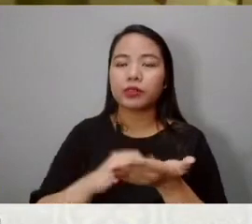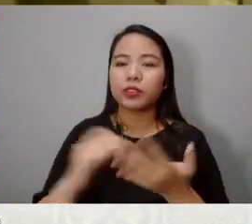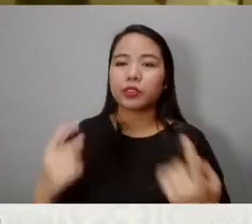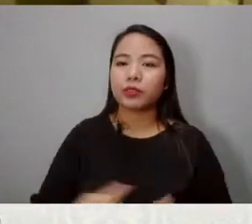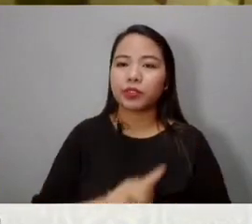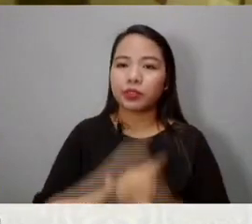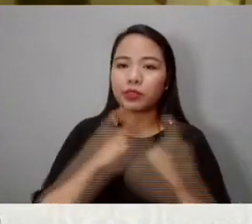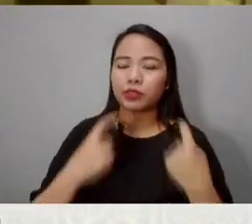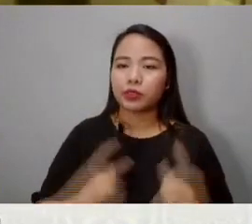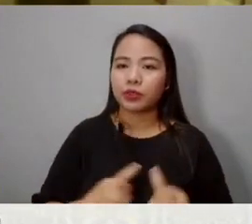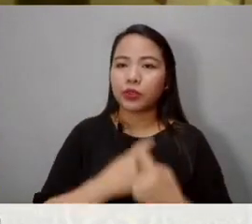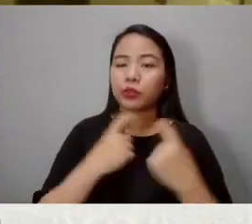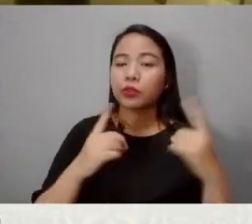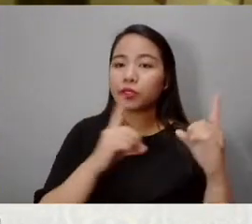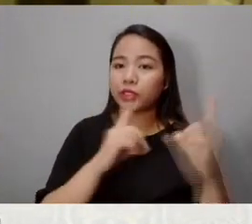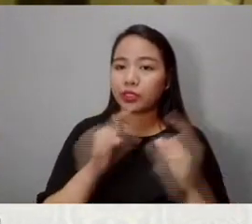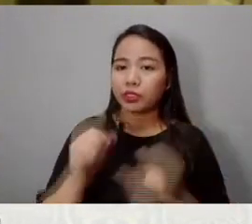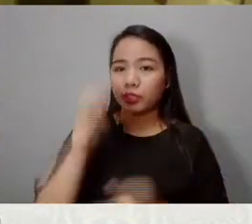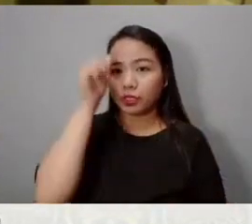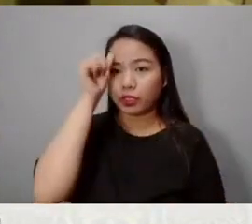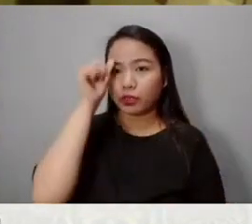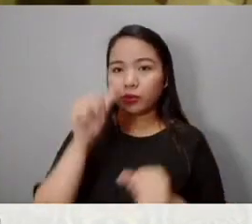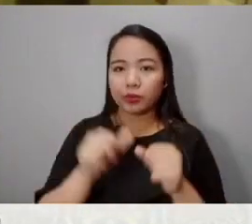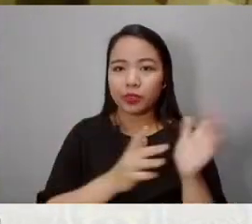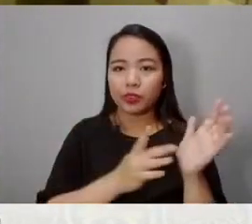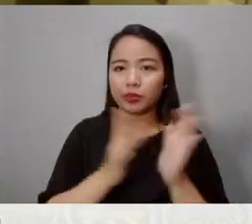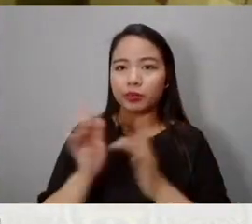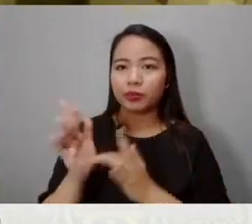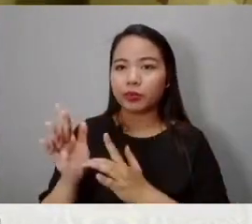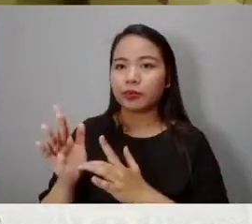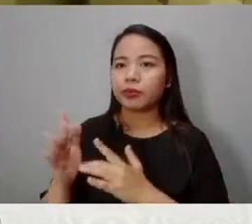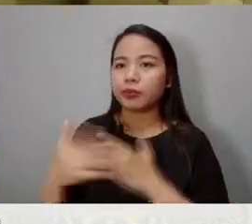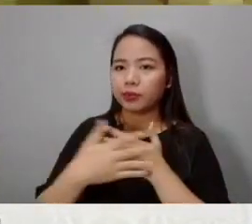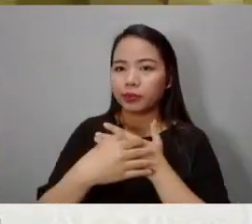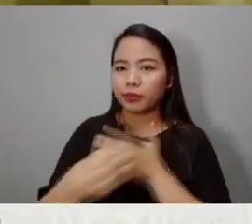sins. Do this in memory of me."